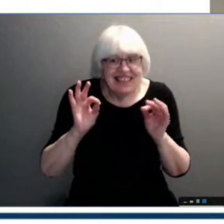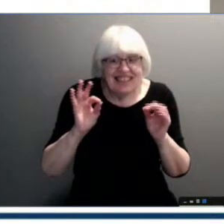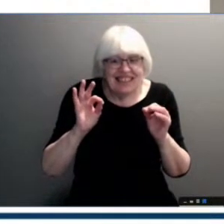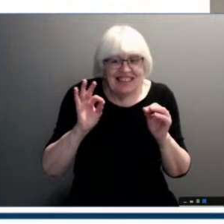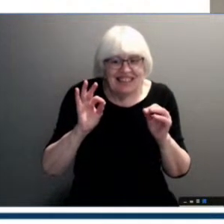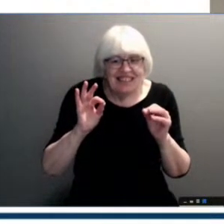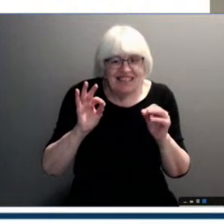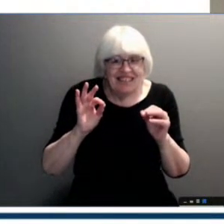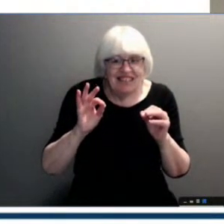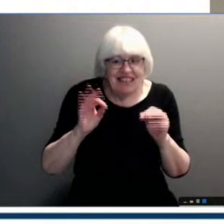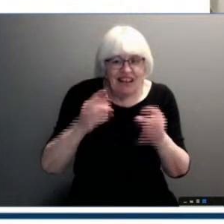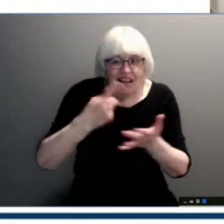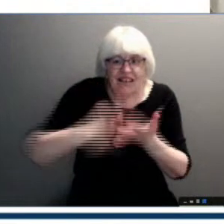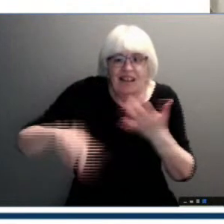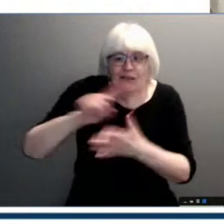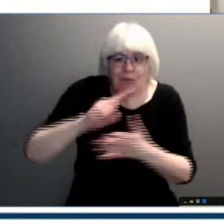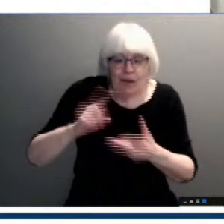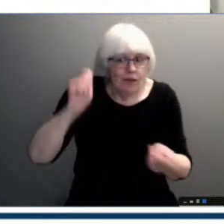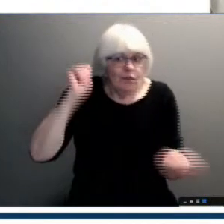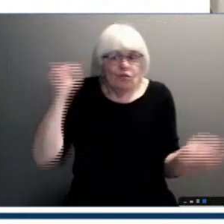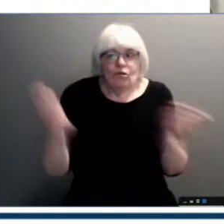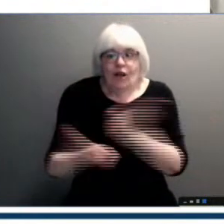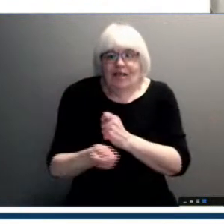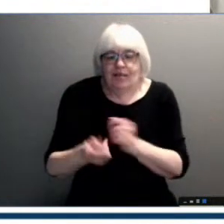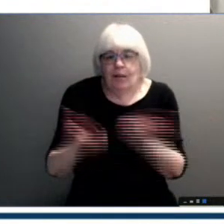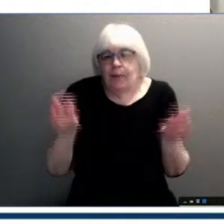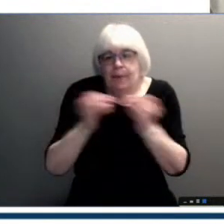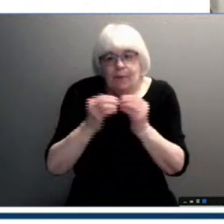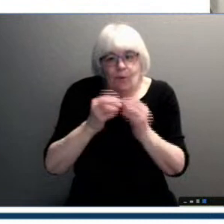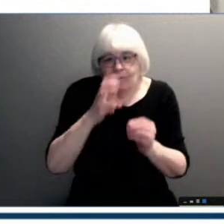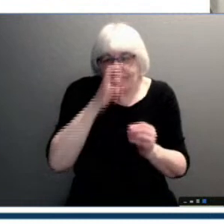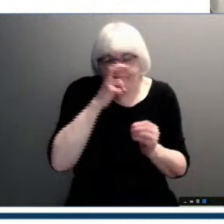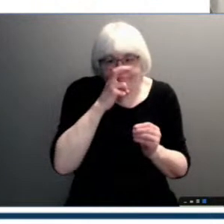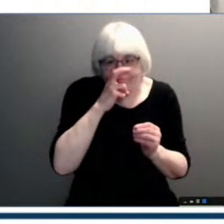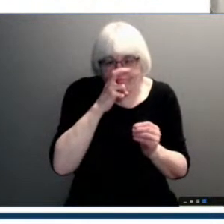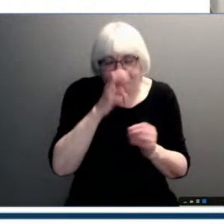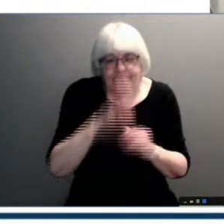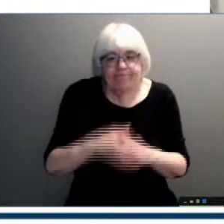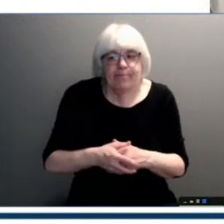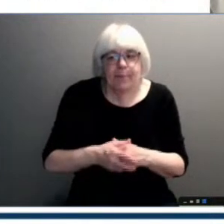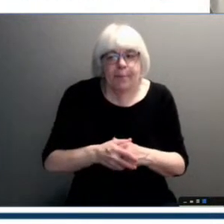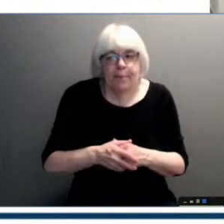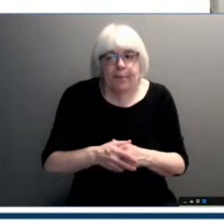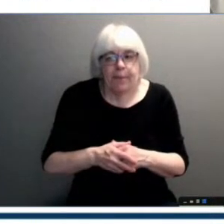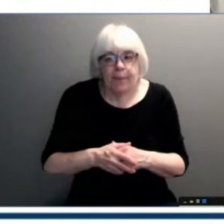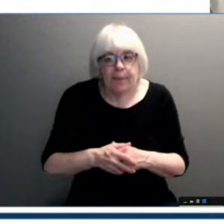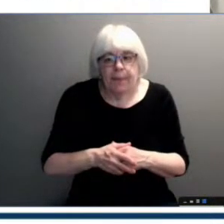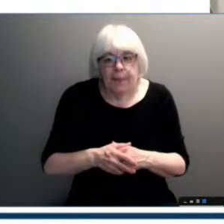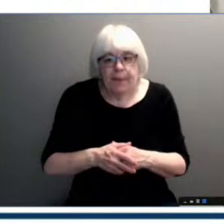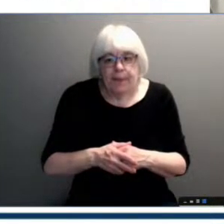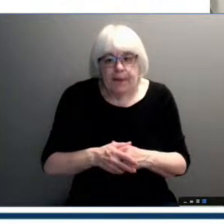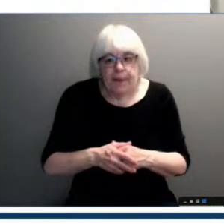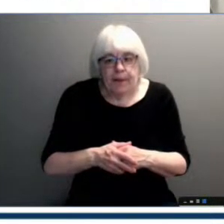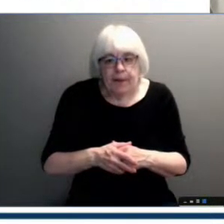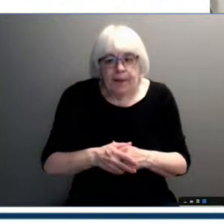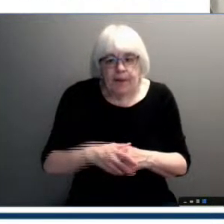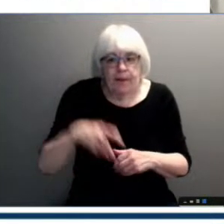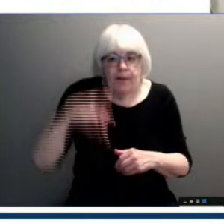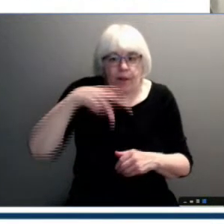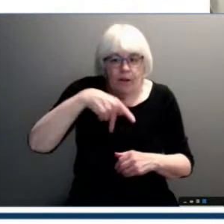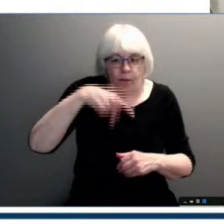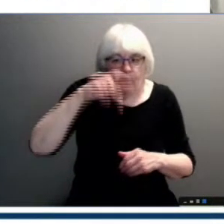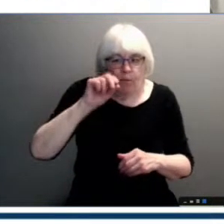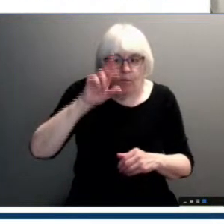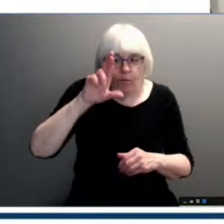week. Next, we'll go to Drake Lowthers from the Port Hawkesbury Reporter. Go ahead, Drake. I was just wondering what the